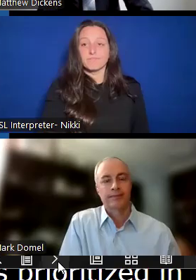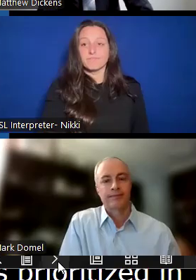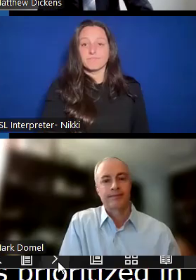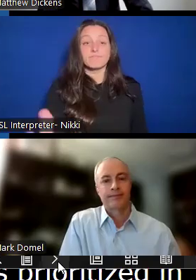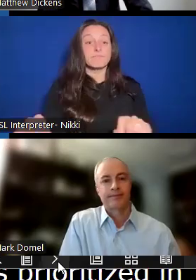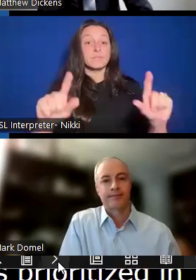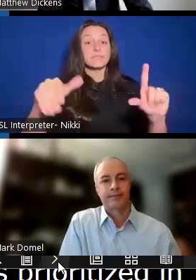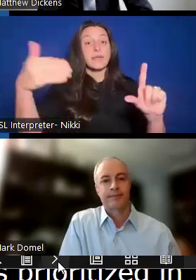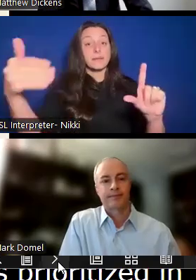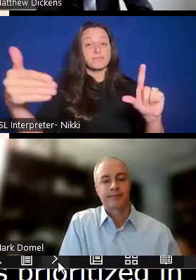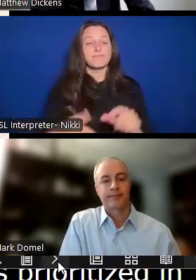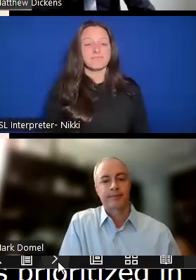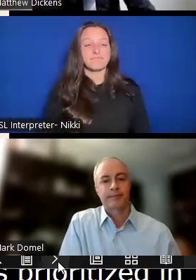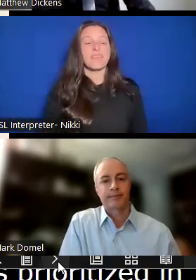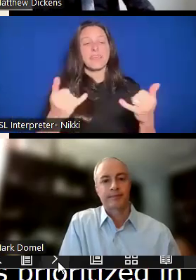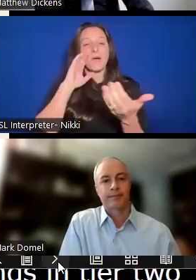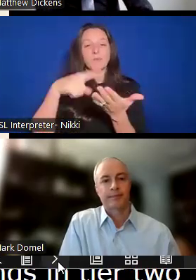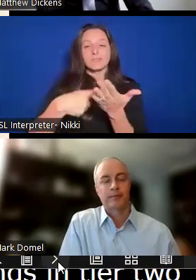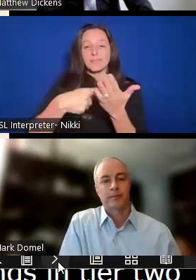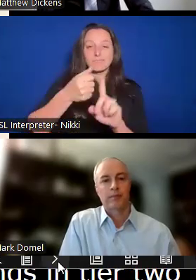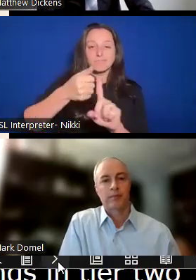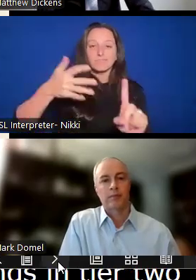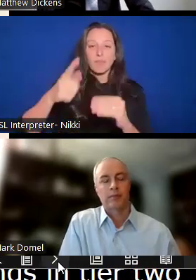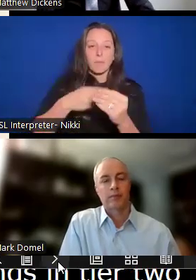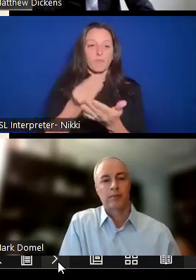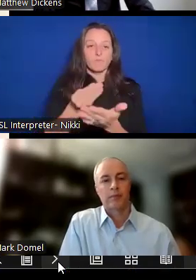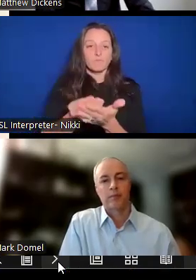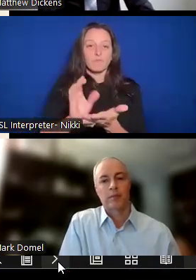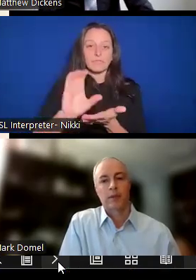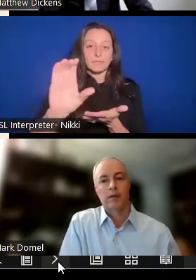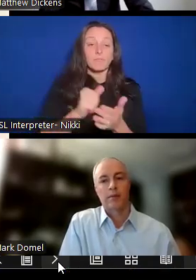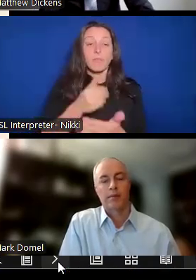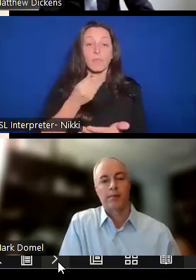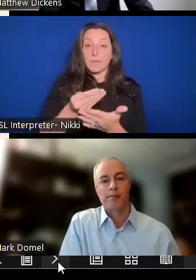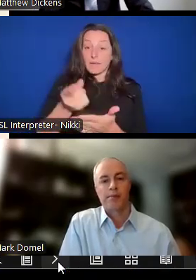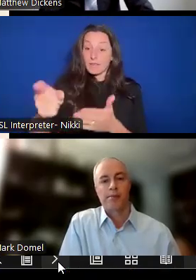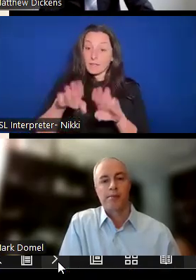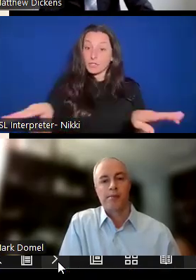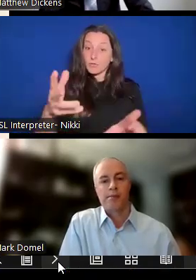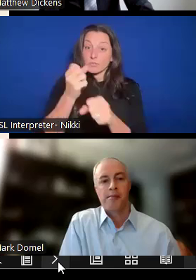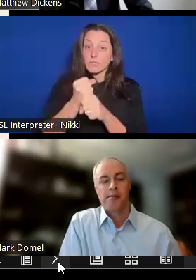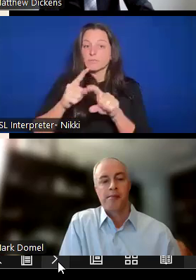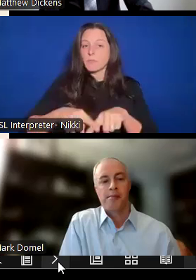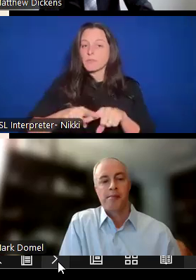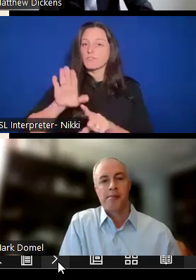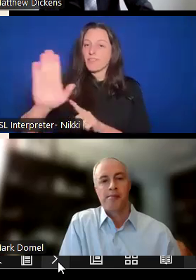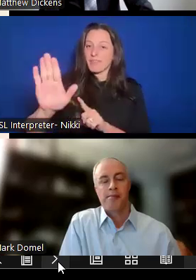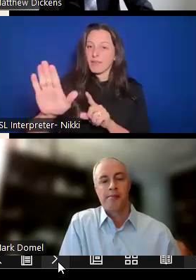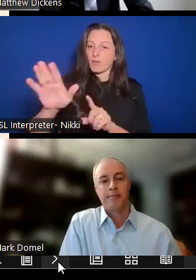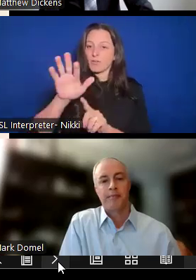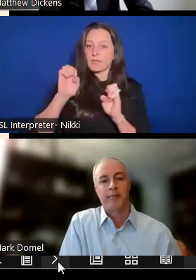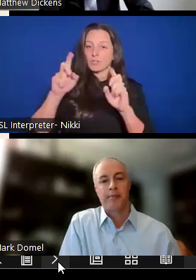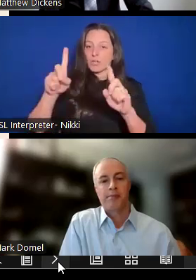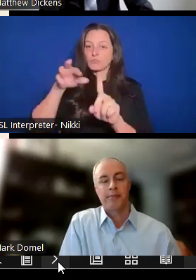Slide. Now we'll talk about funding. The funding a child receives depends on their chosen educational setting and whether they have